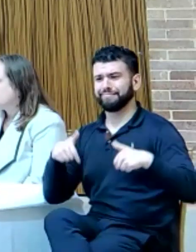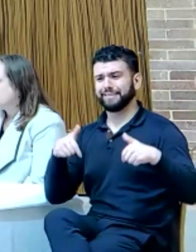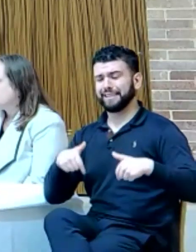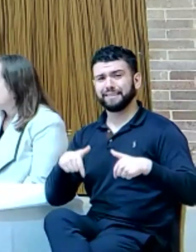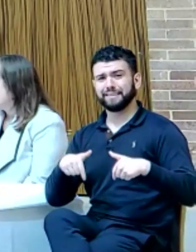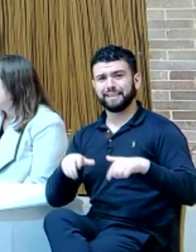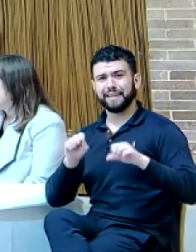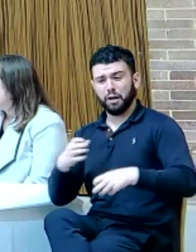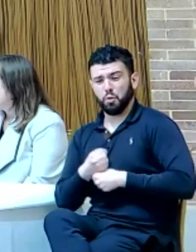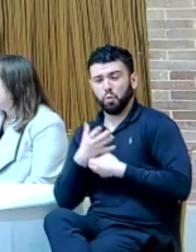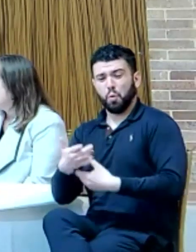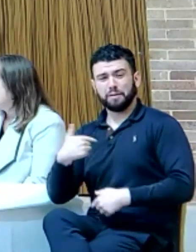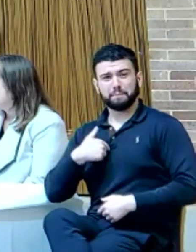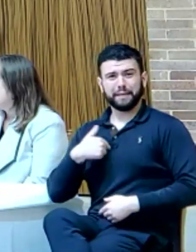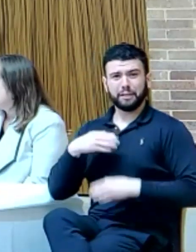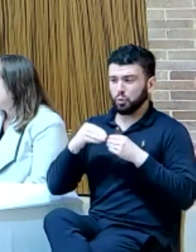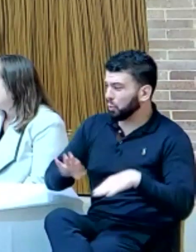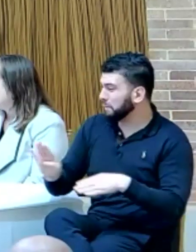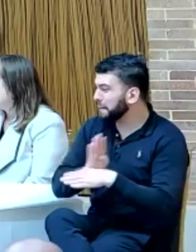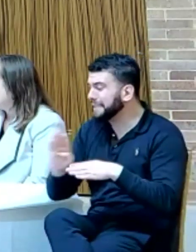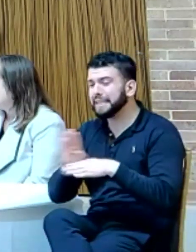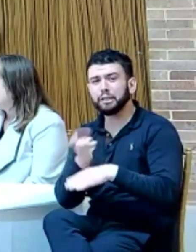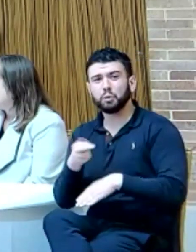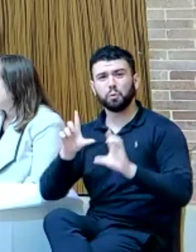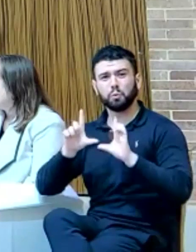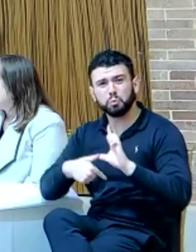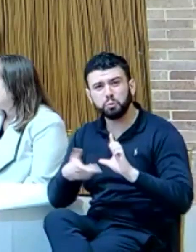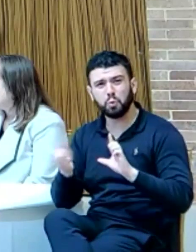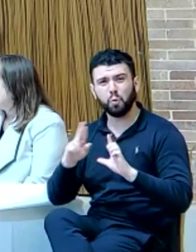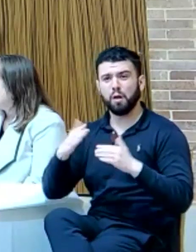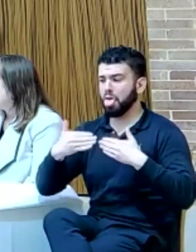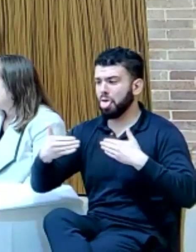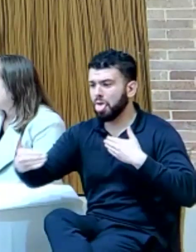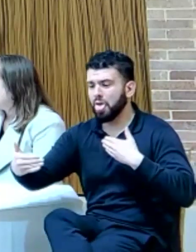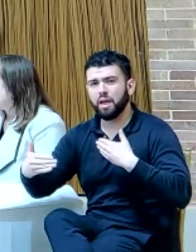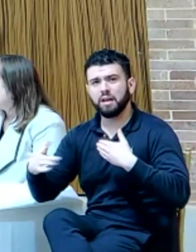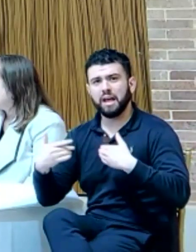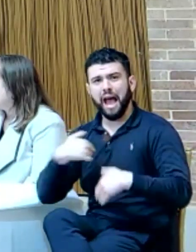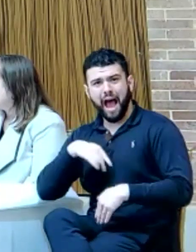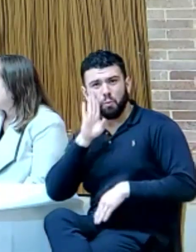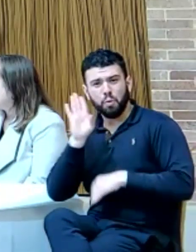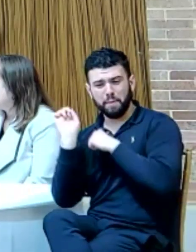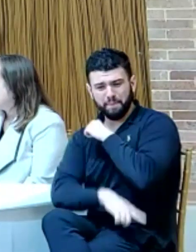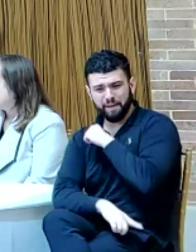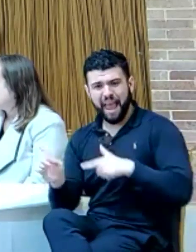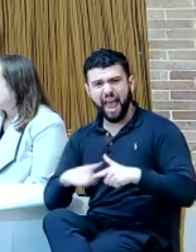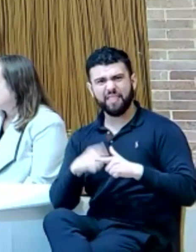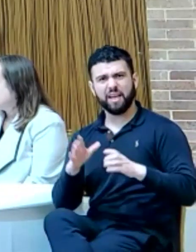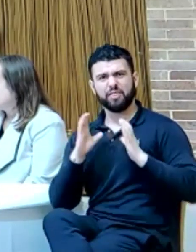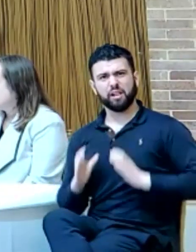cause me to lose business lose my license cause me penalties down the road uh and you get retaliated